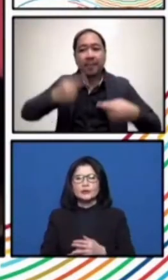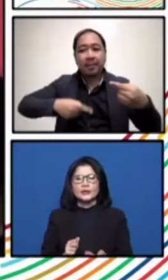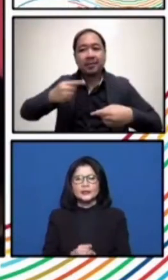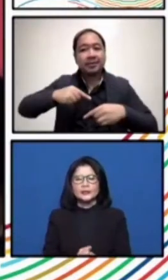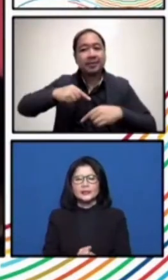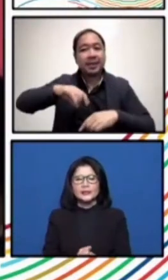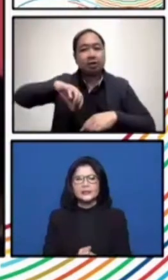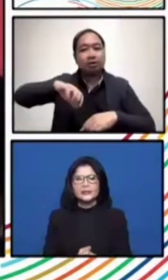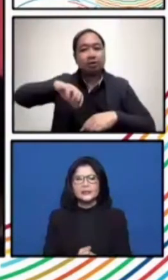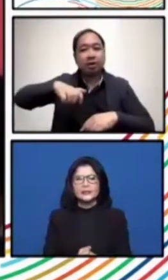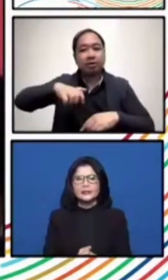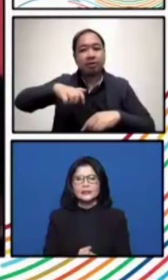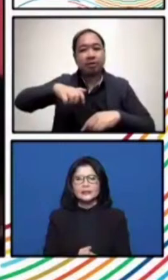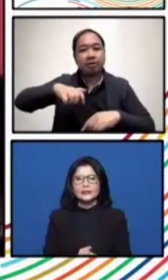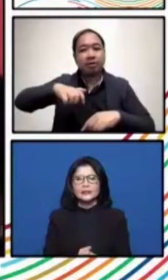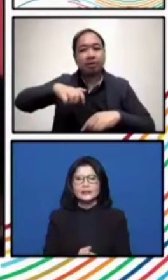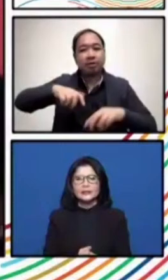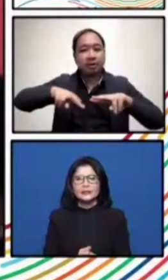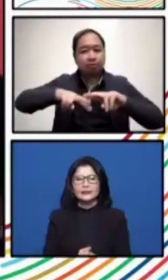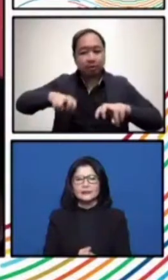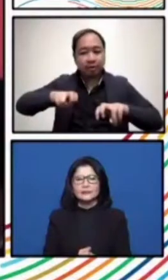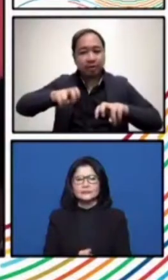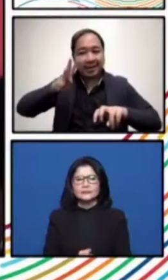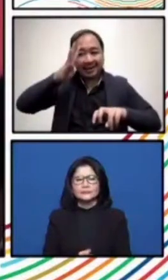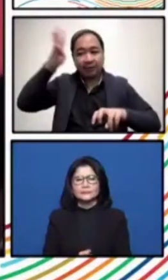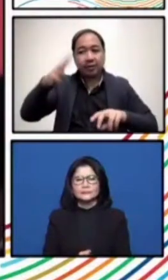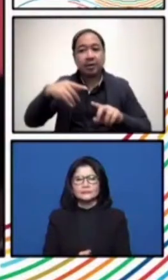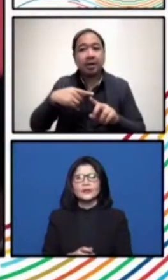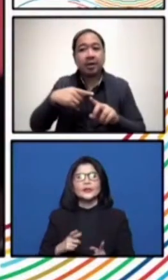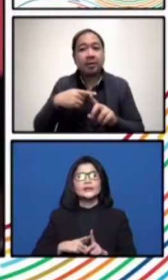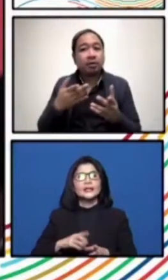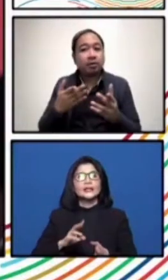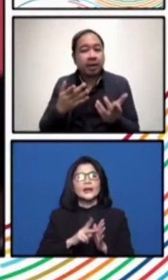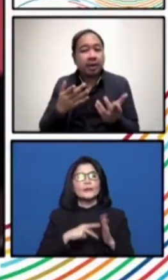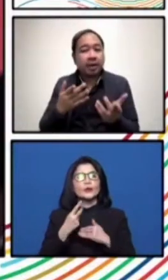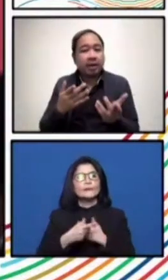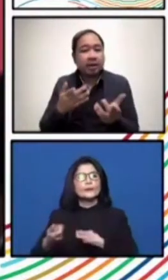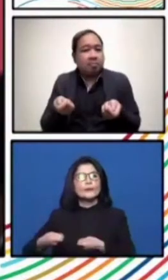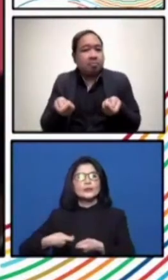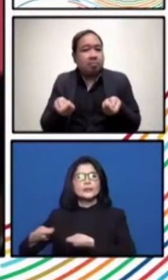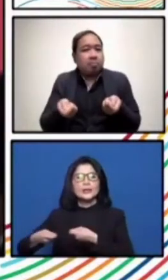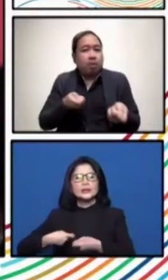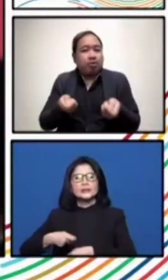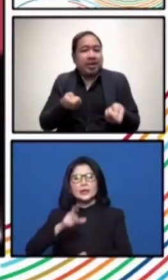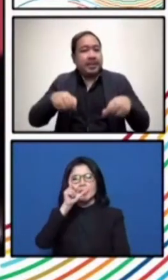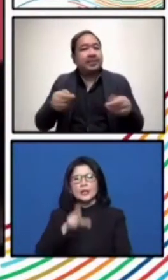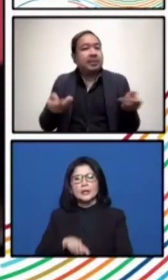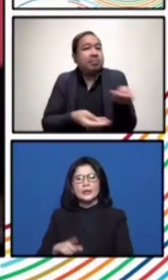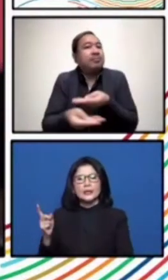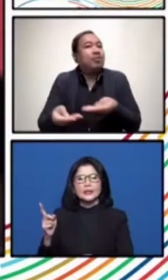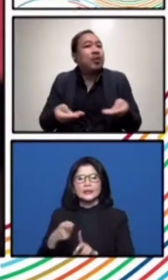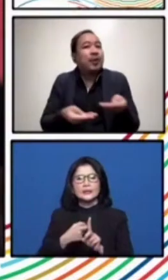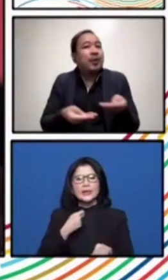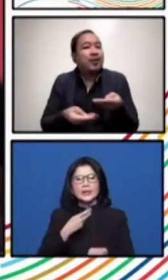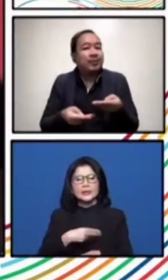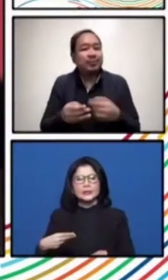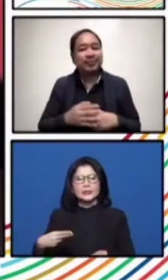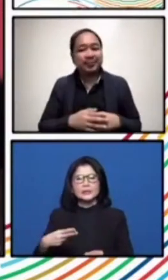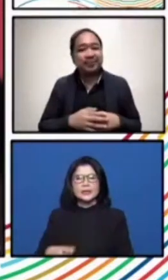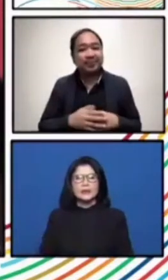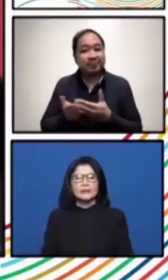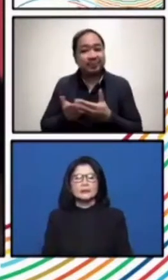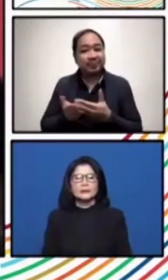of social transformation program to moderate the panel discussions under this round table doc you have the